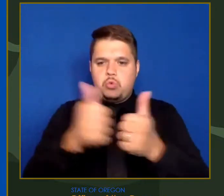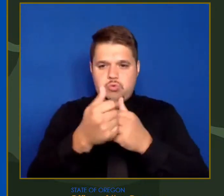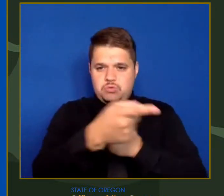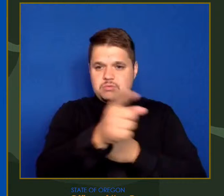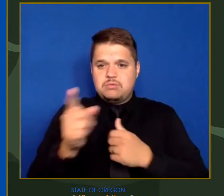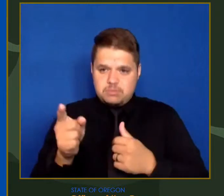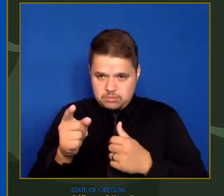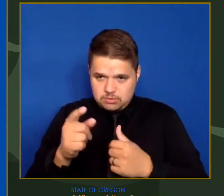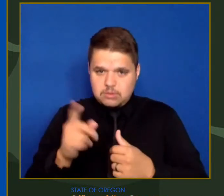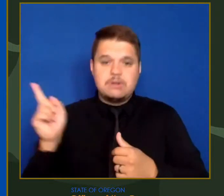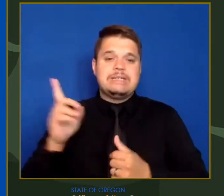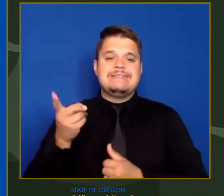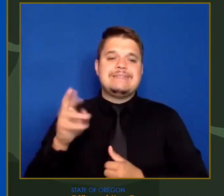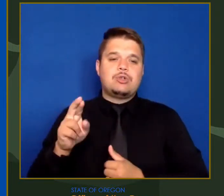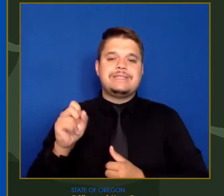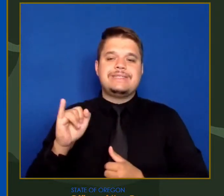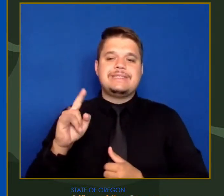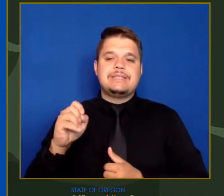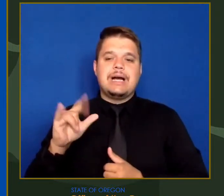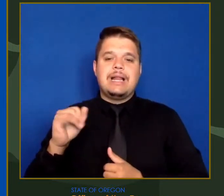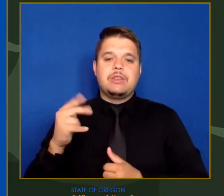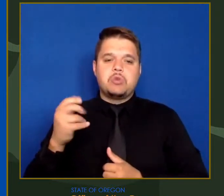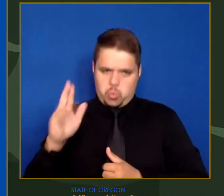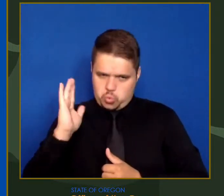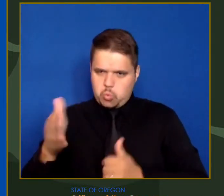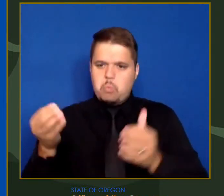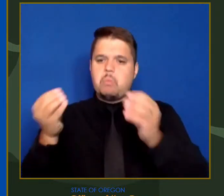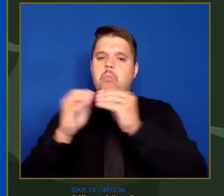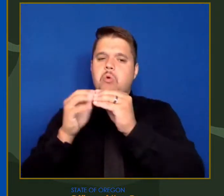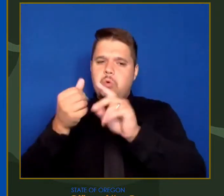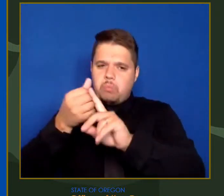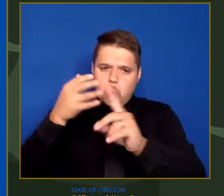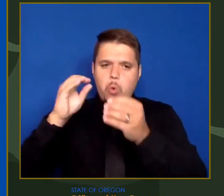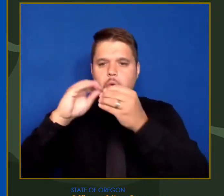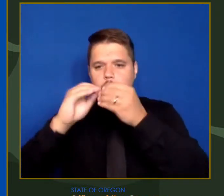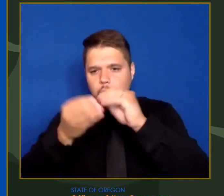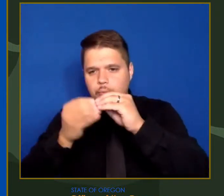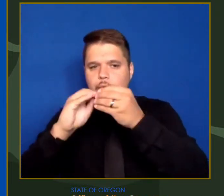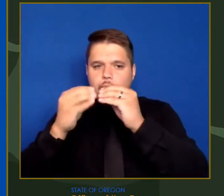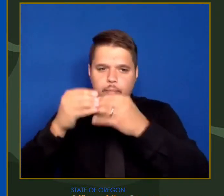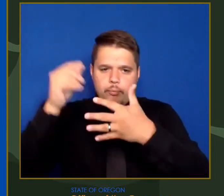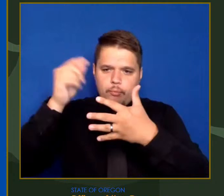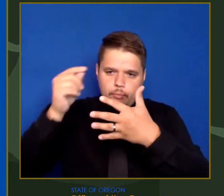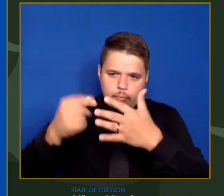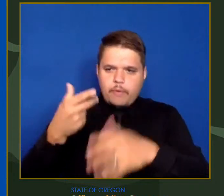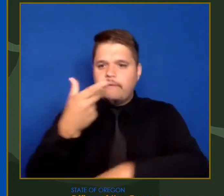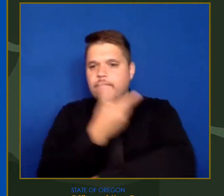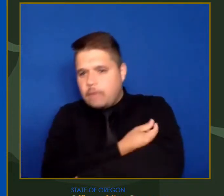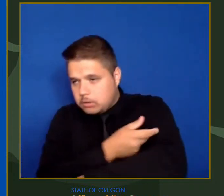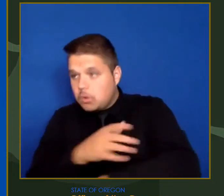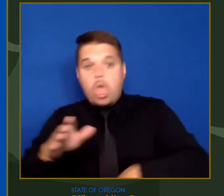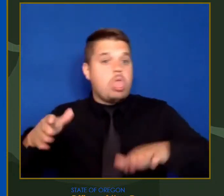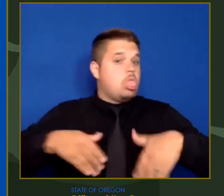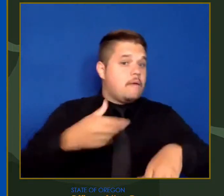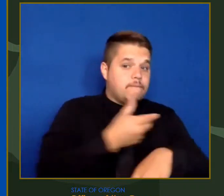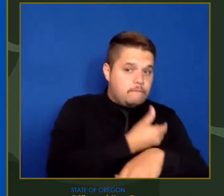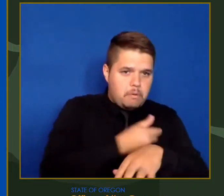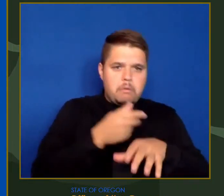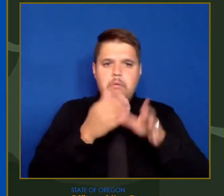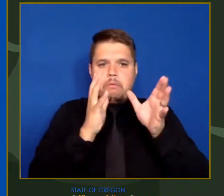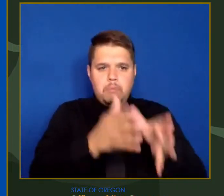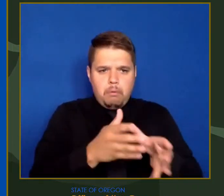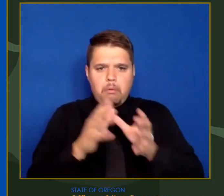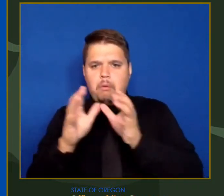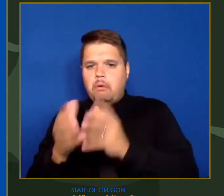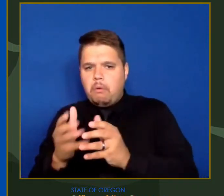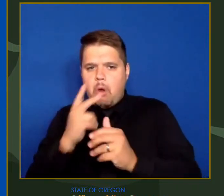infections and deaths among people who are vaccinated and unvaccinated in Oregon. As we begin the month of June, we're nearly 6 months into